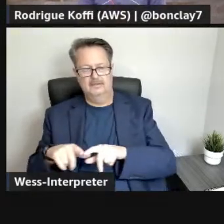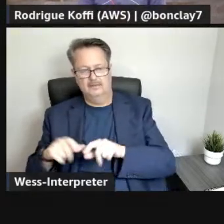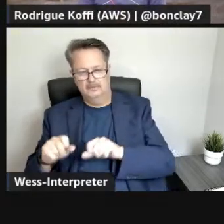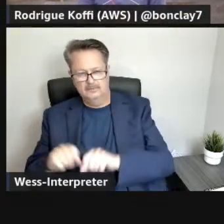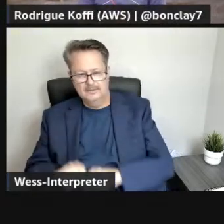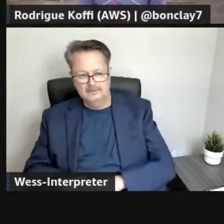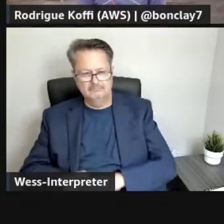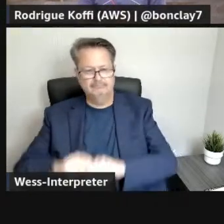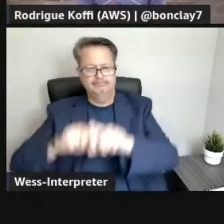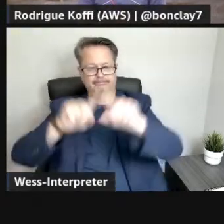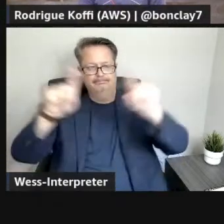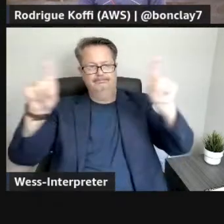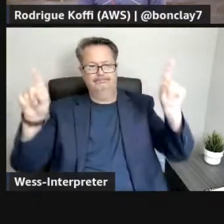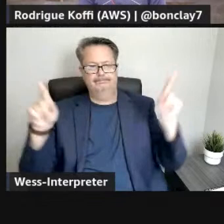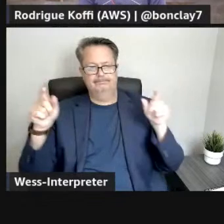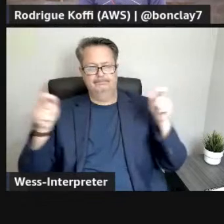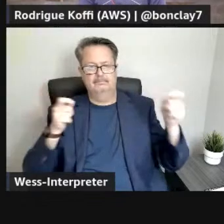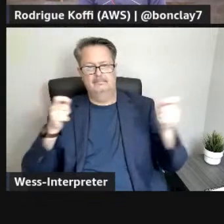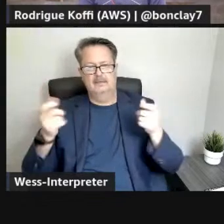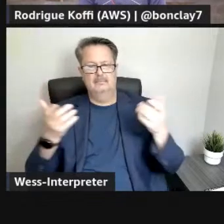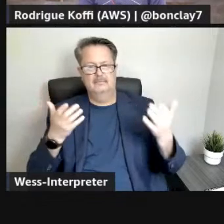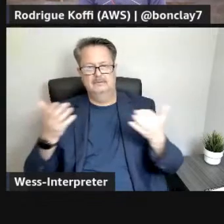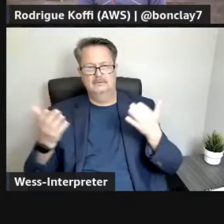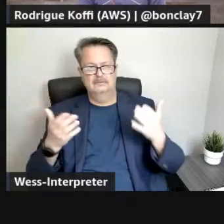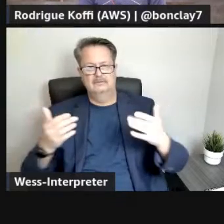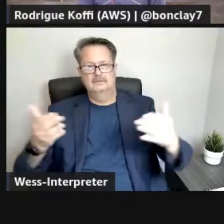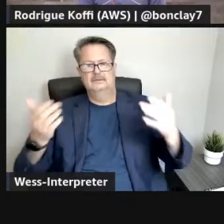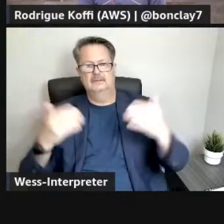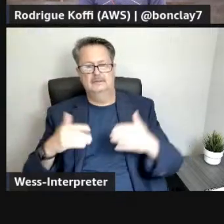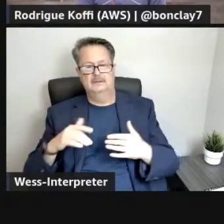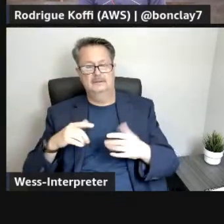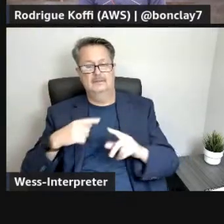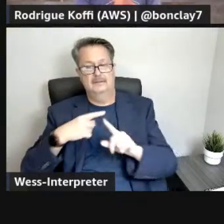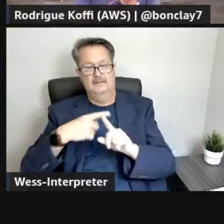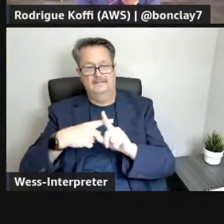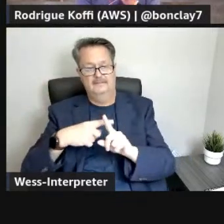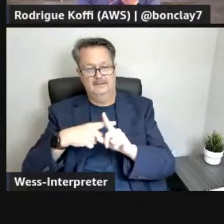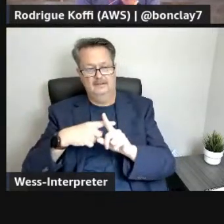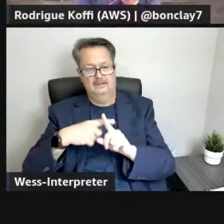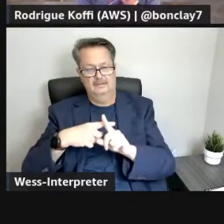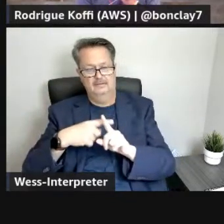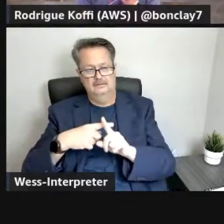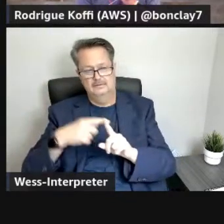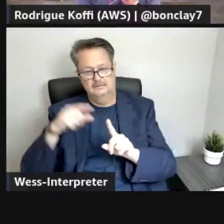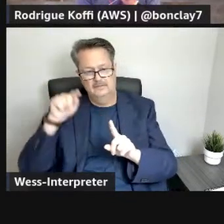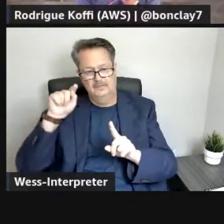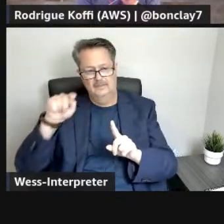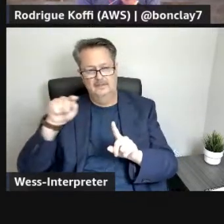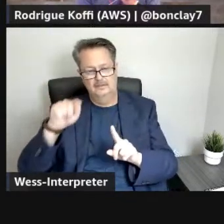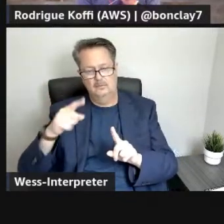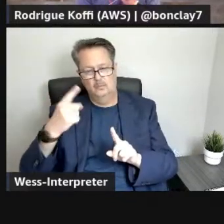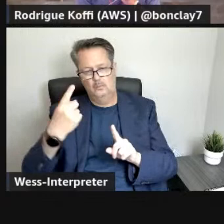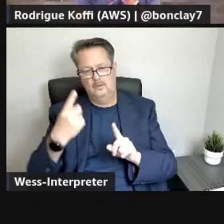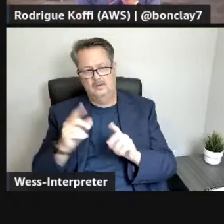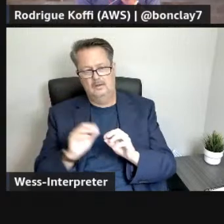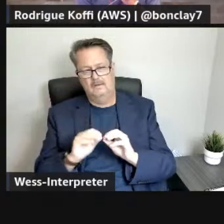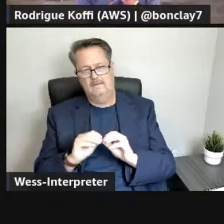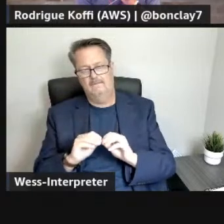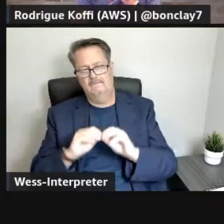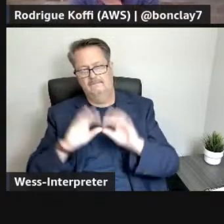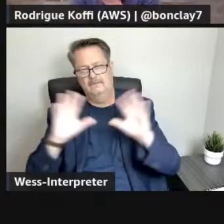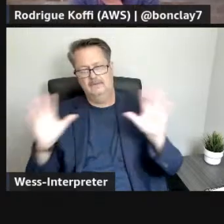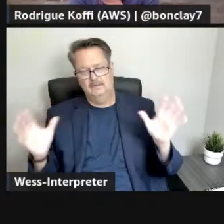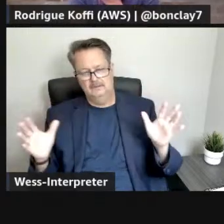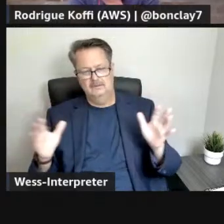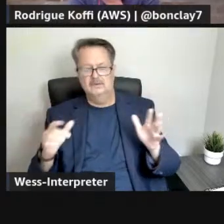Prometheus service. Here, the advantage here is that one obvious advantage is that you